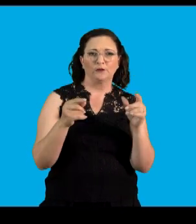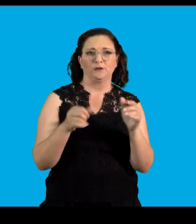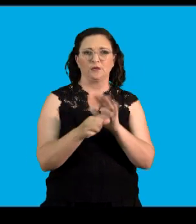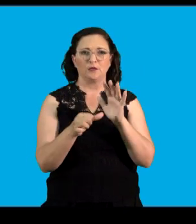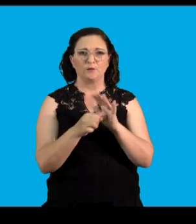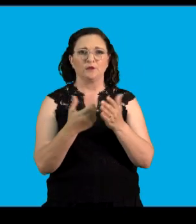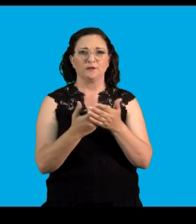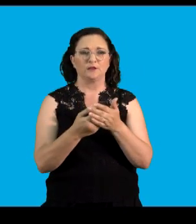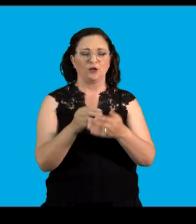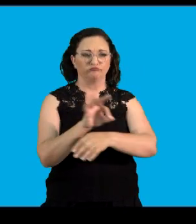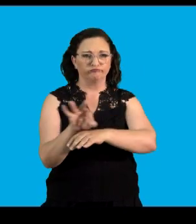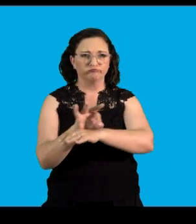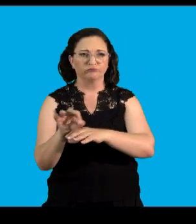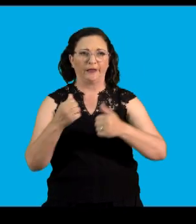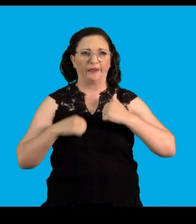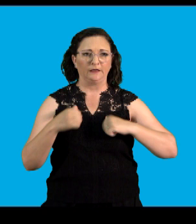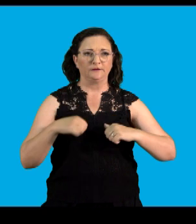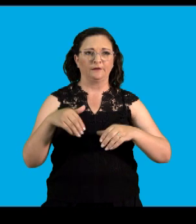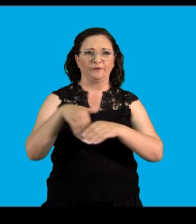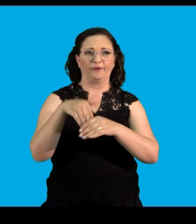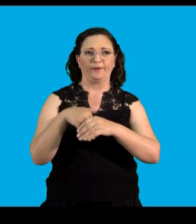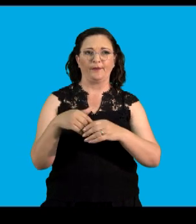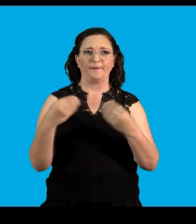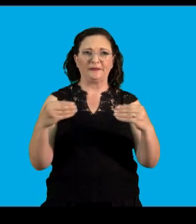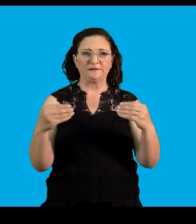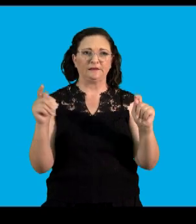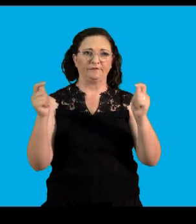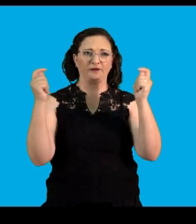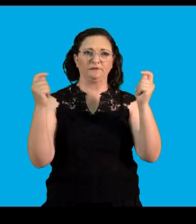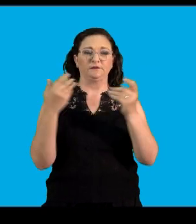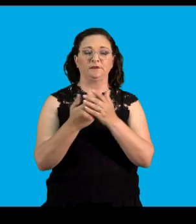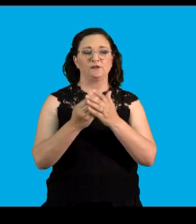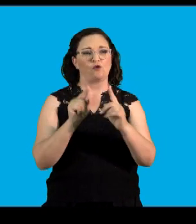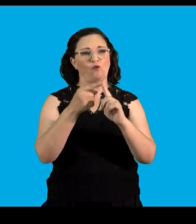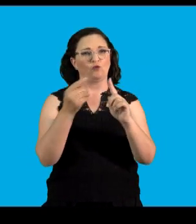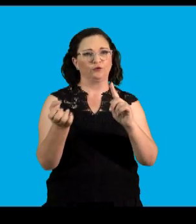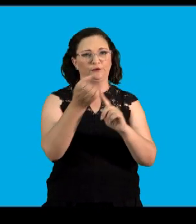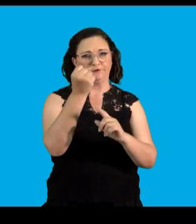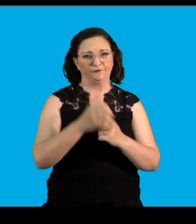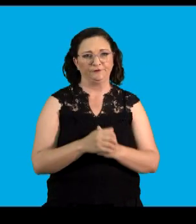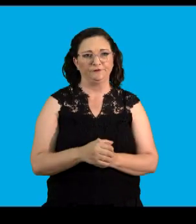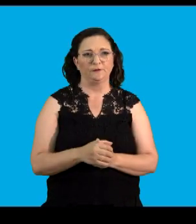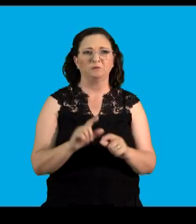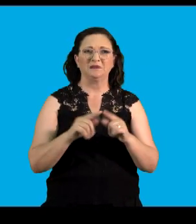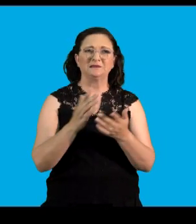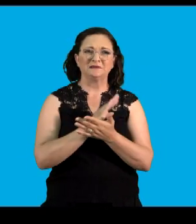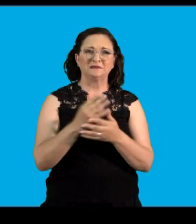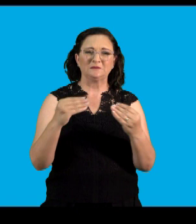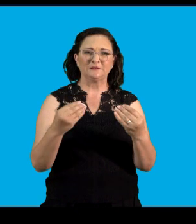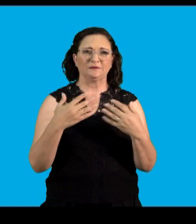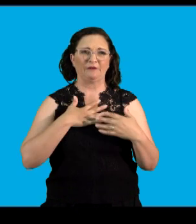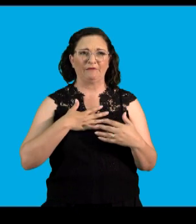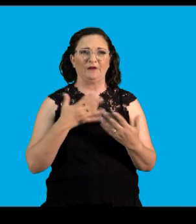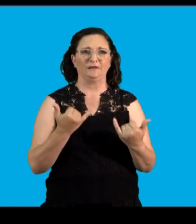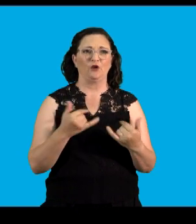of coordinating activities within business functions to achieve said goals and objectives. Some businesses feel that the